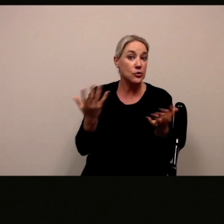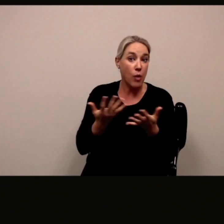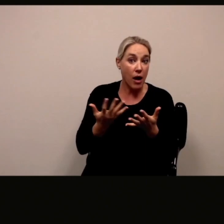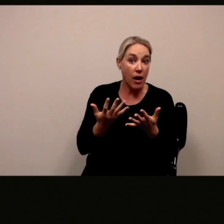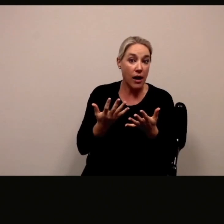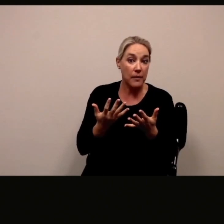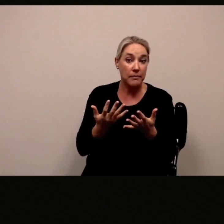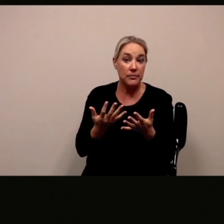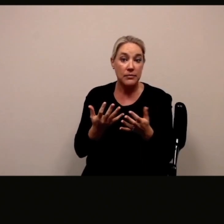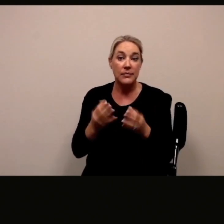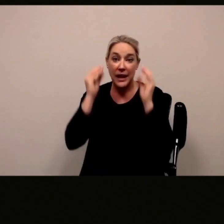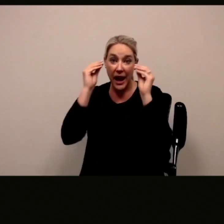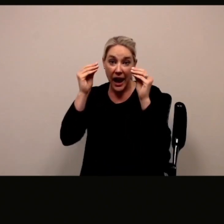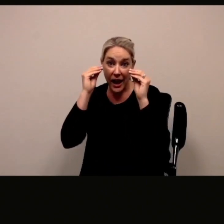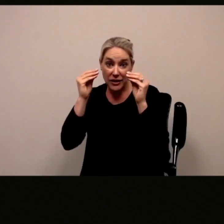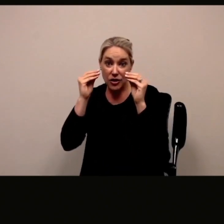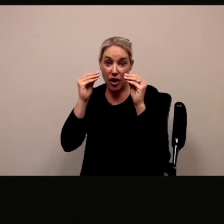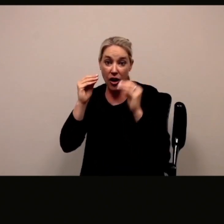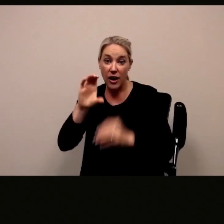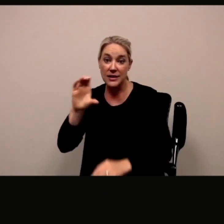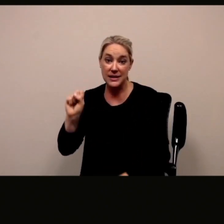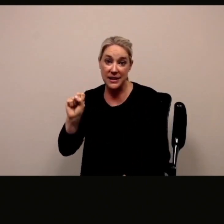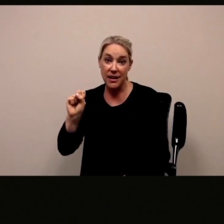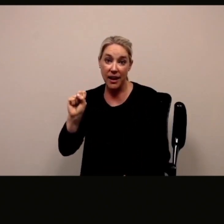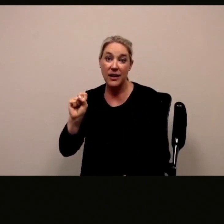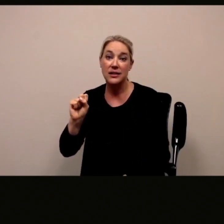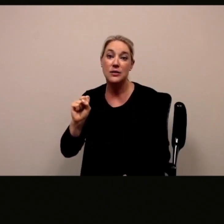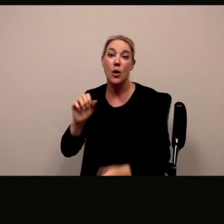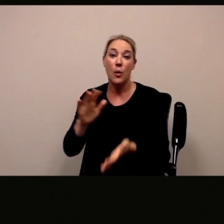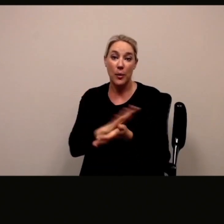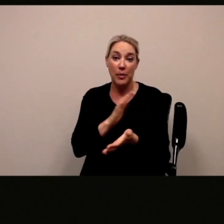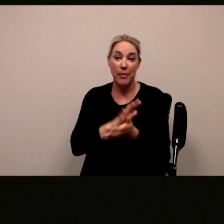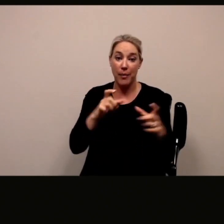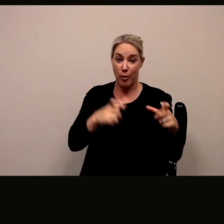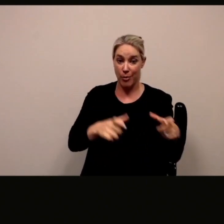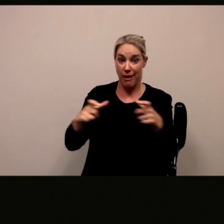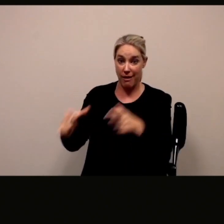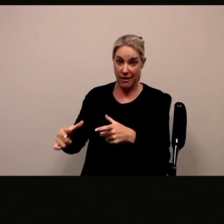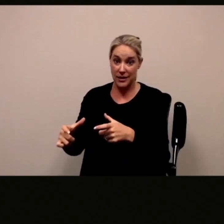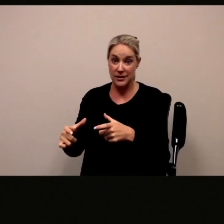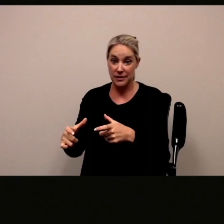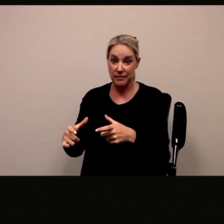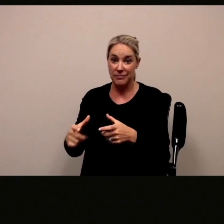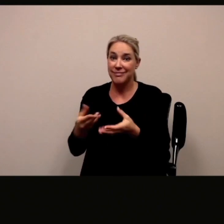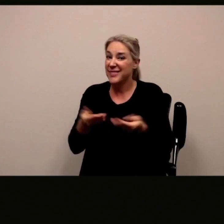science with paper plates, scraps I found at home and scraps they found at their home.